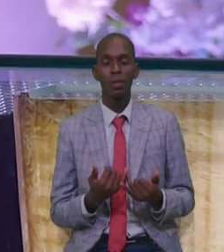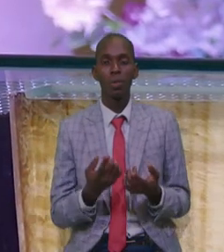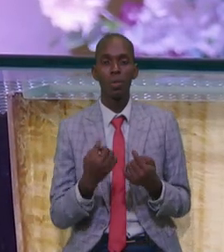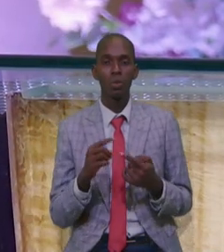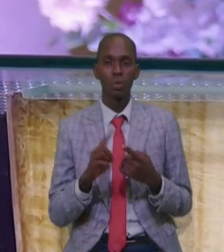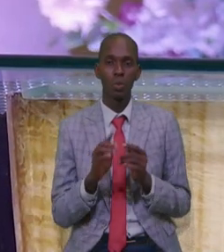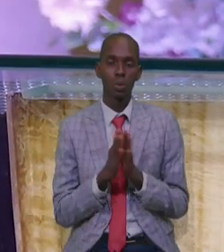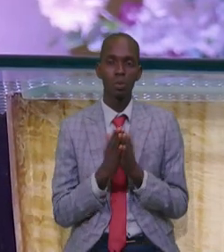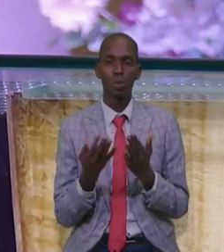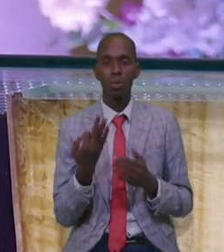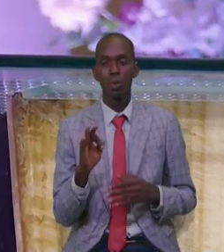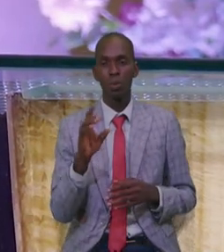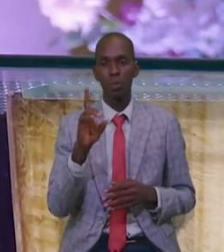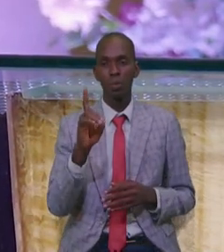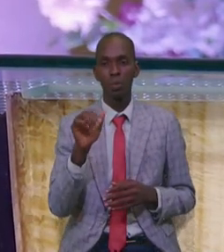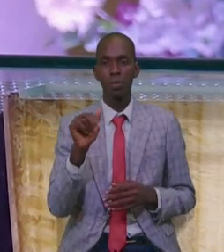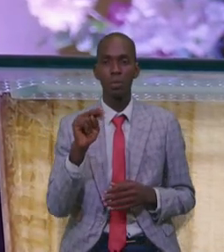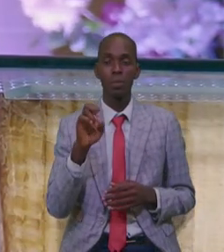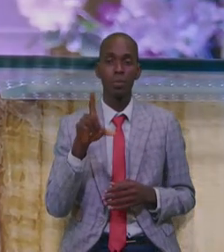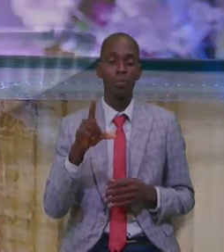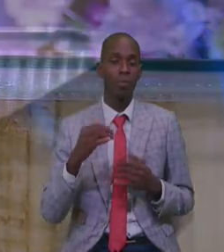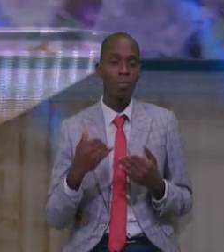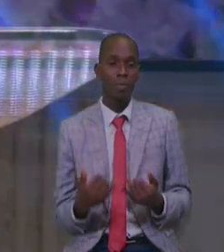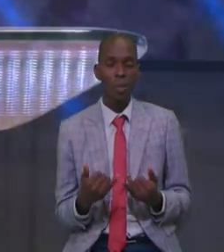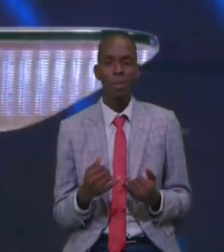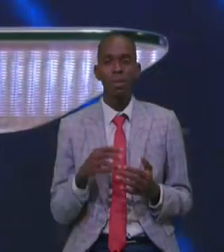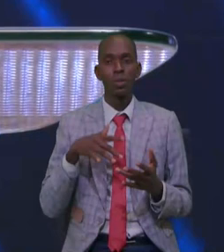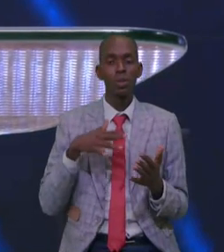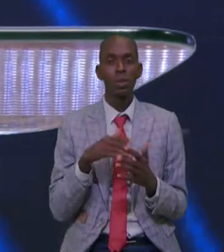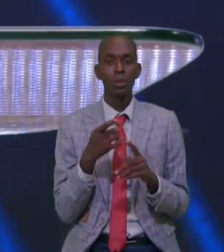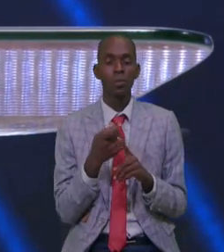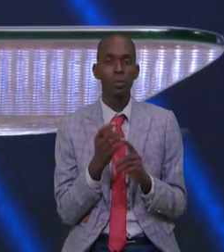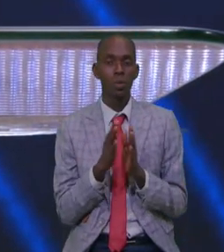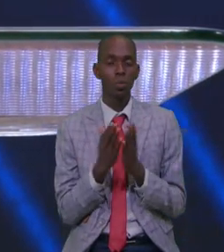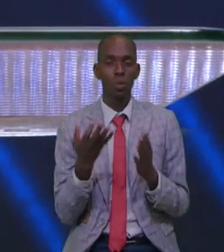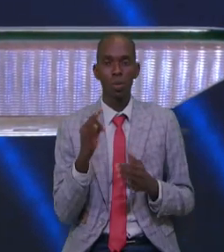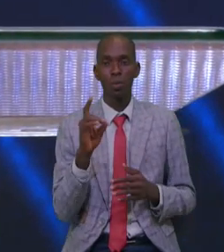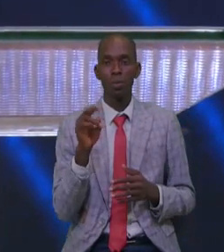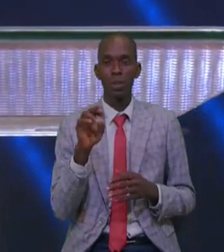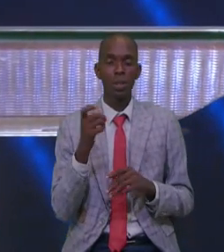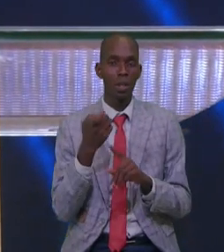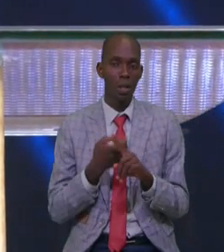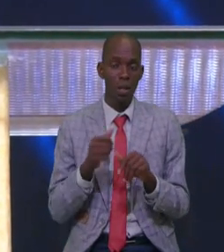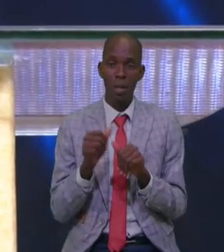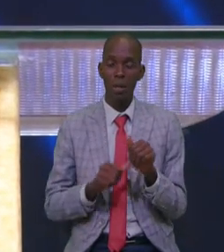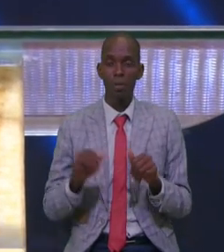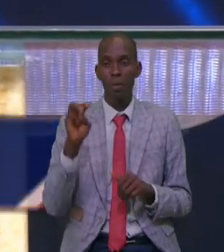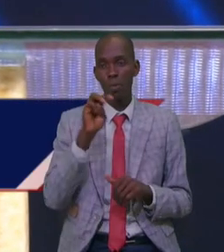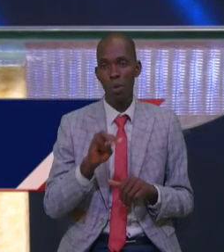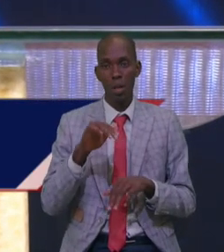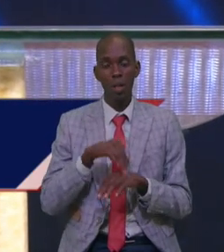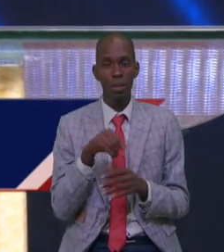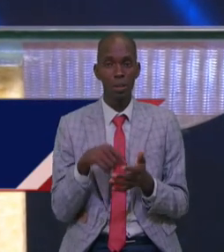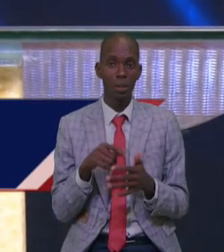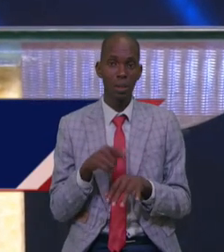of Daniel. At present, we're studying the book of Daniel every Monday at this period. And today,